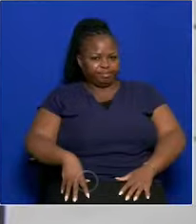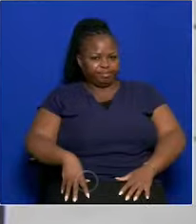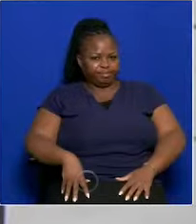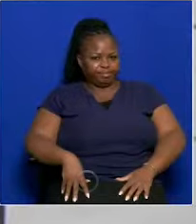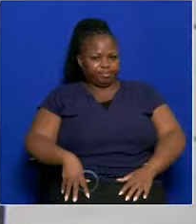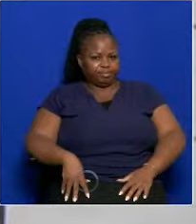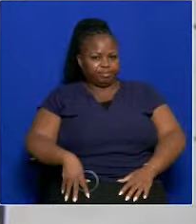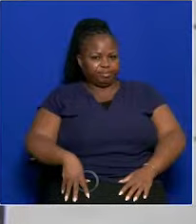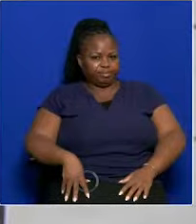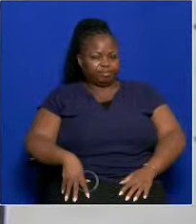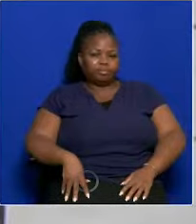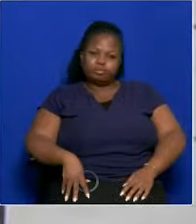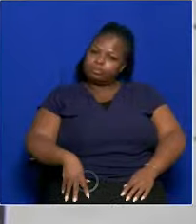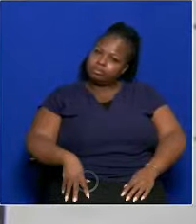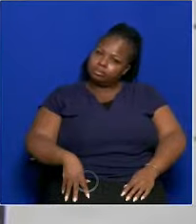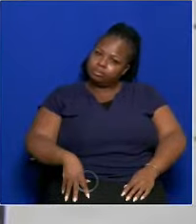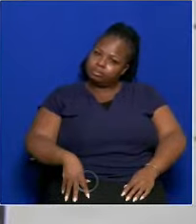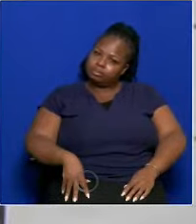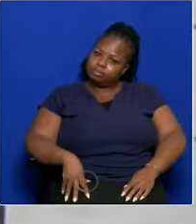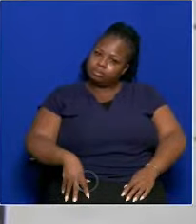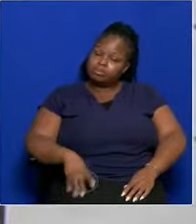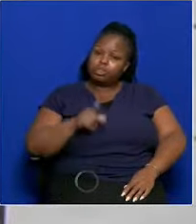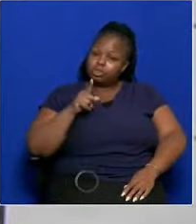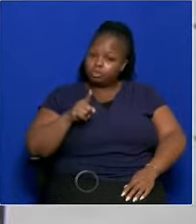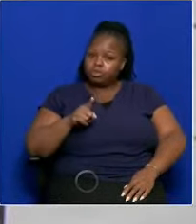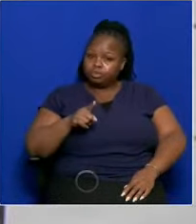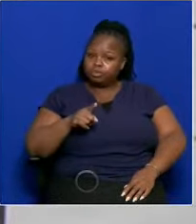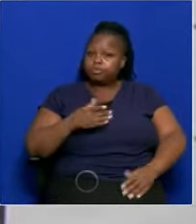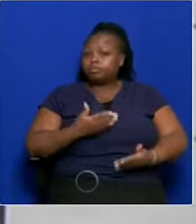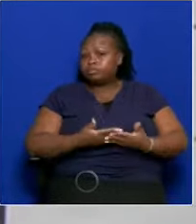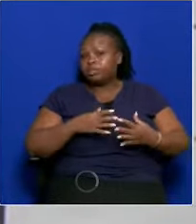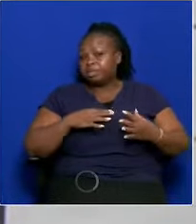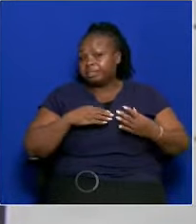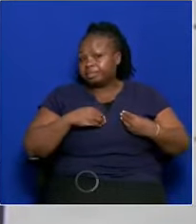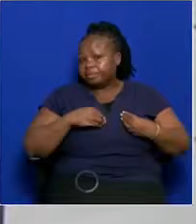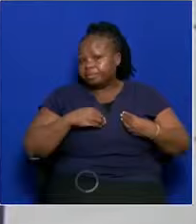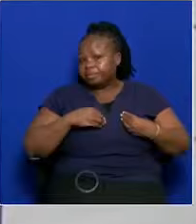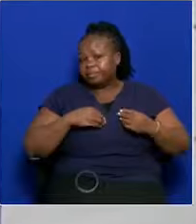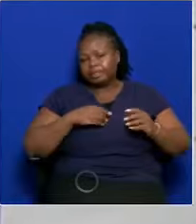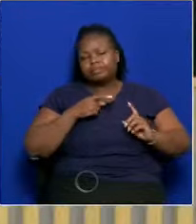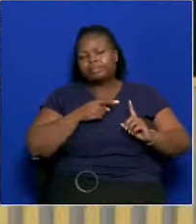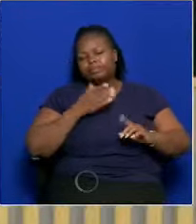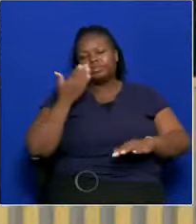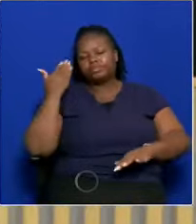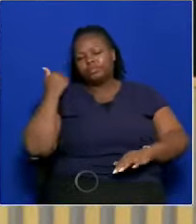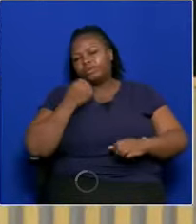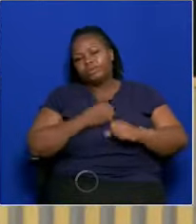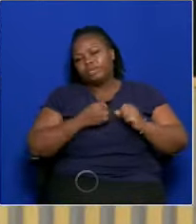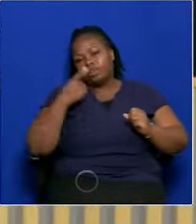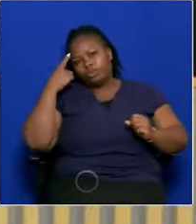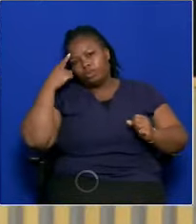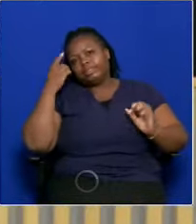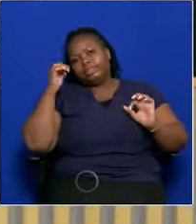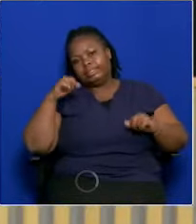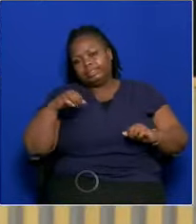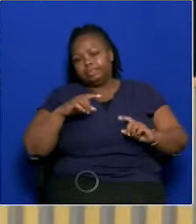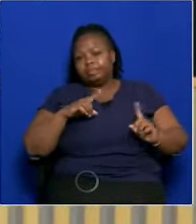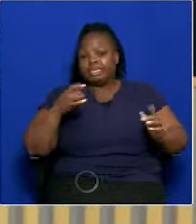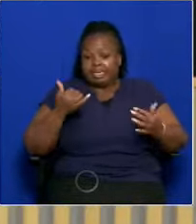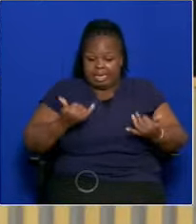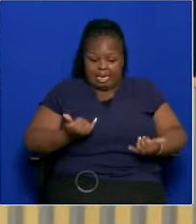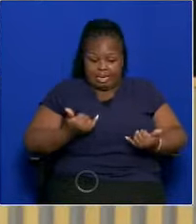Are you prepared to accept? You may not have thought about it at the time, but are you prepared to